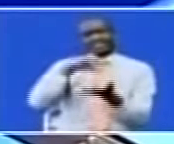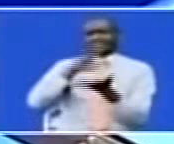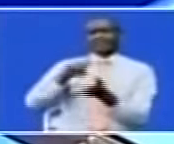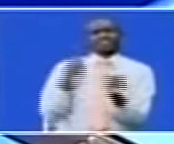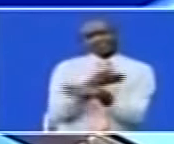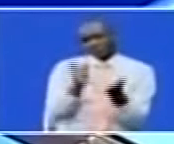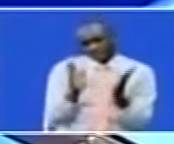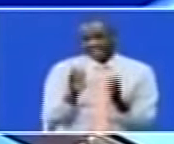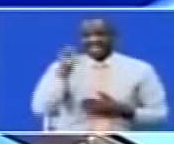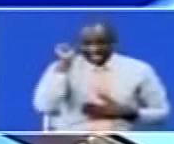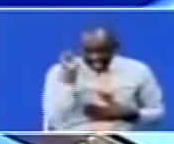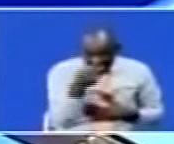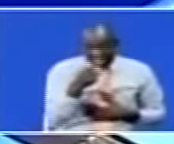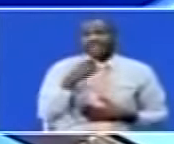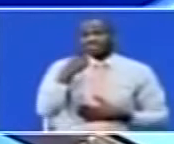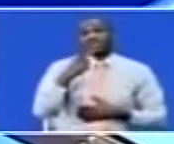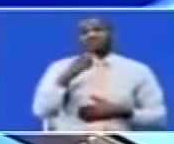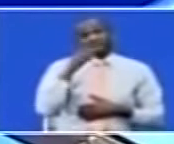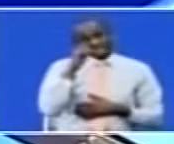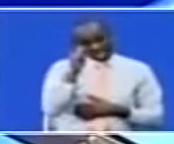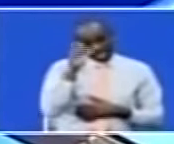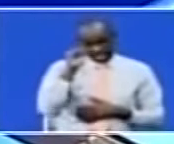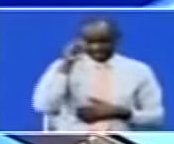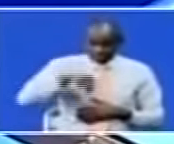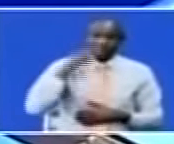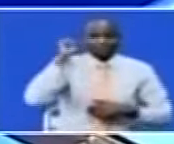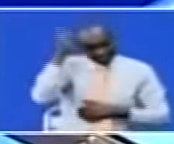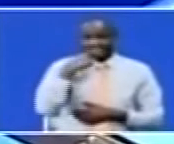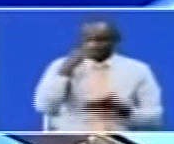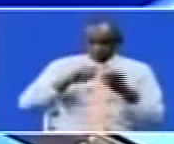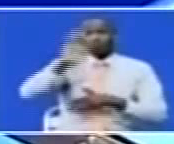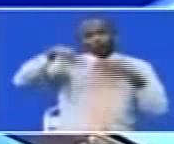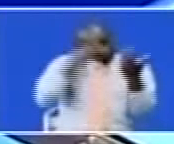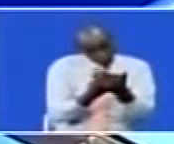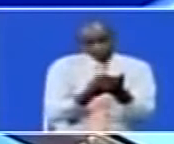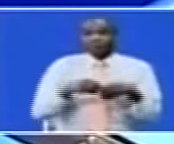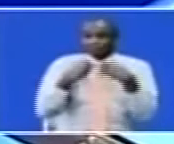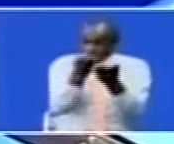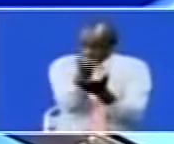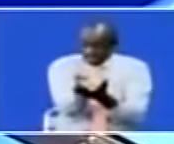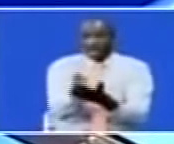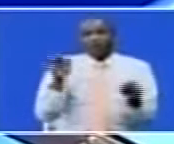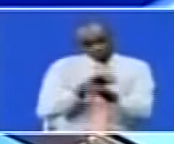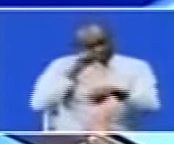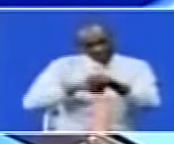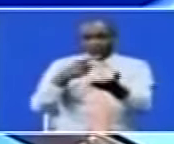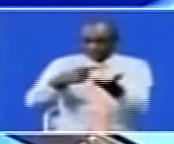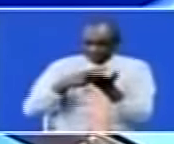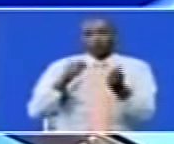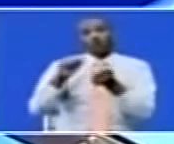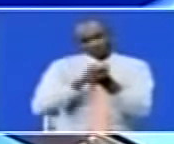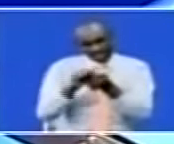case. Kenya got an assurance from the ASP President that her proposal will be granted ample time for debate on